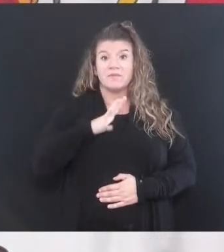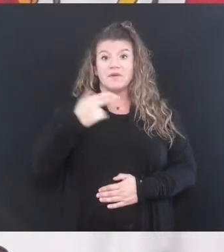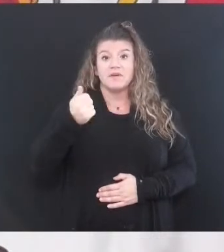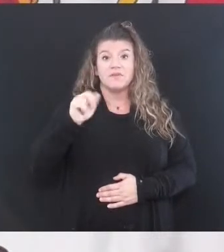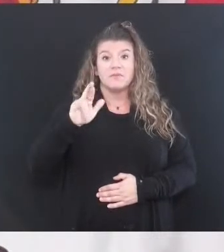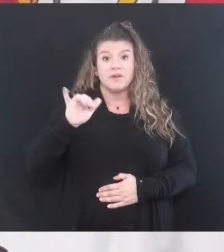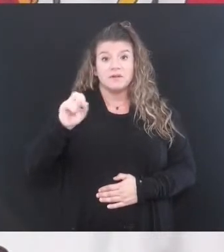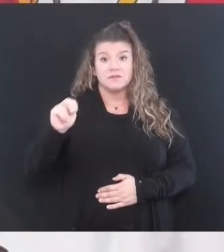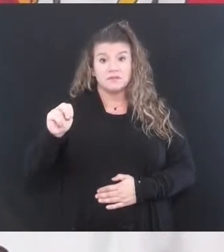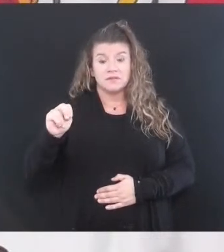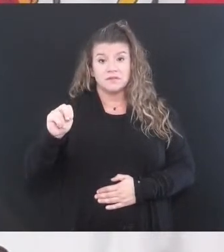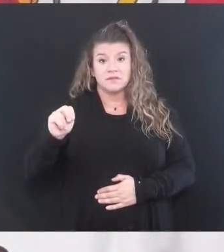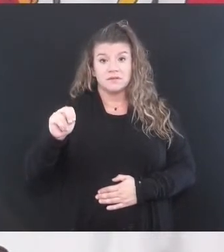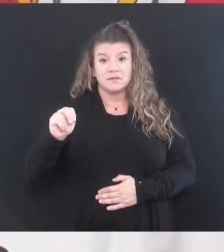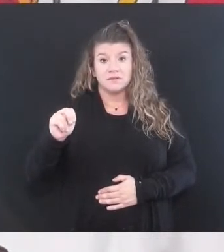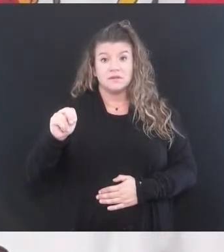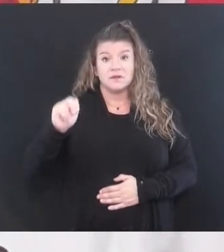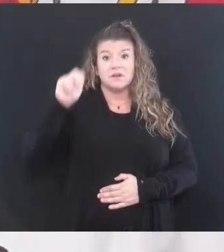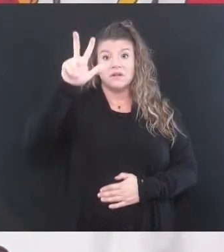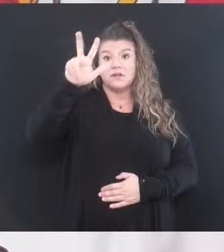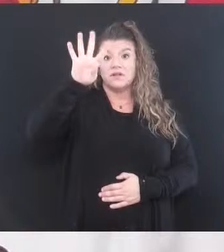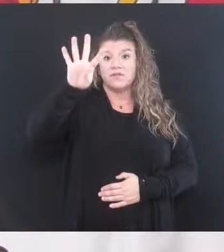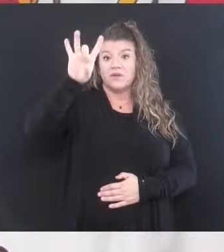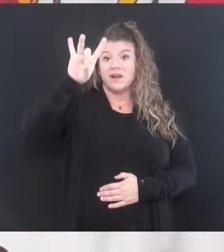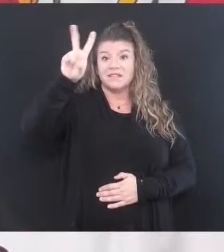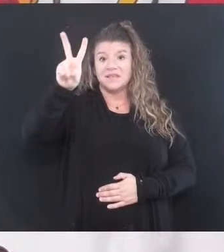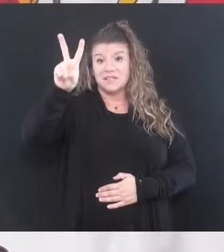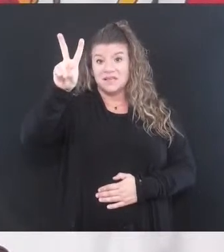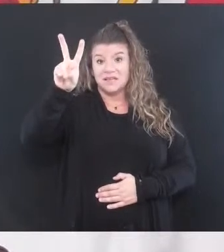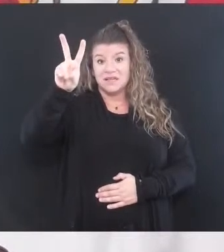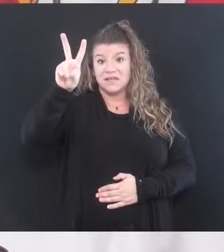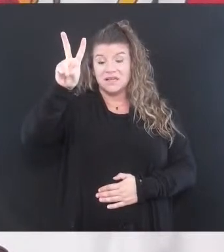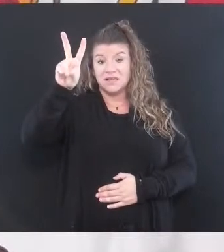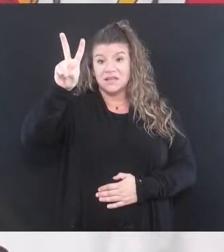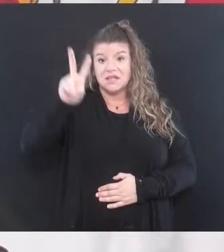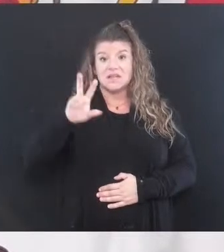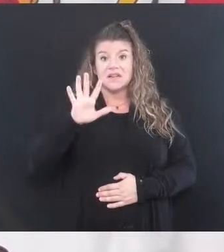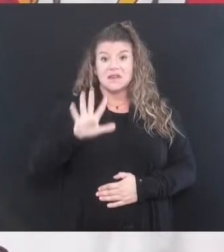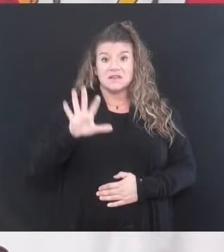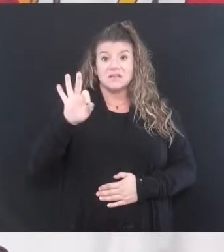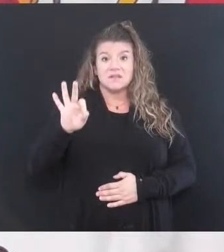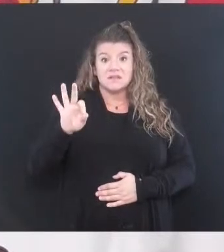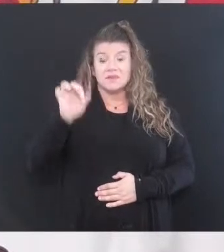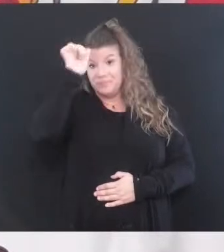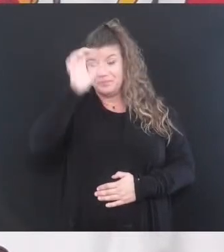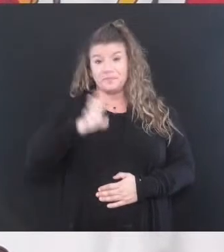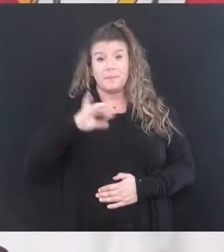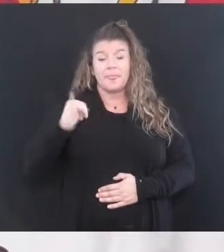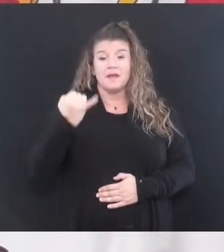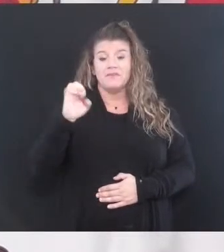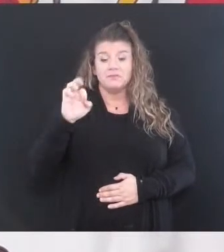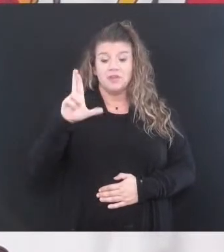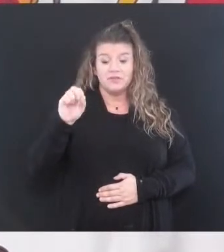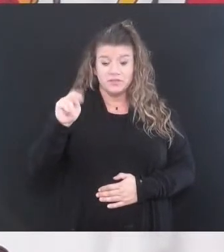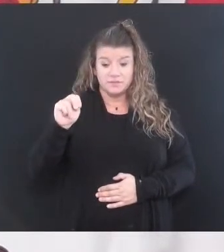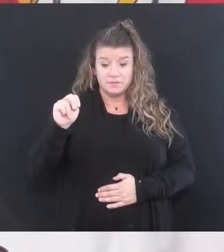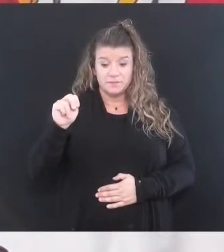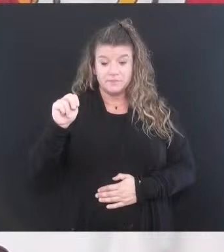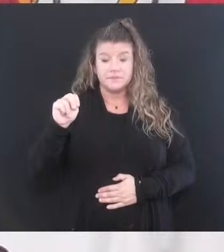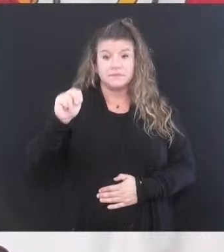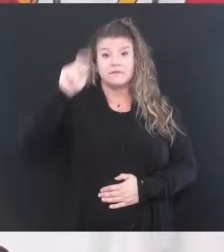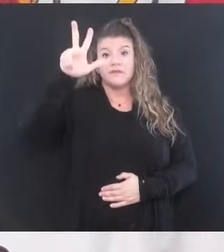County. Our 3,482nd death, a 59-year-old male from Jefferson County.